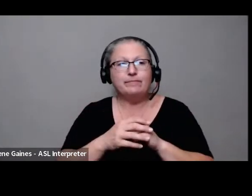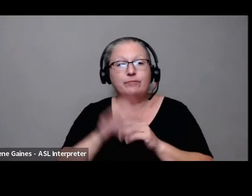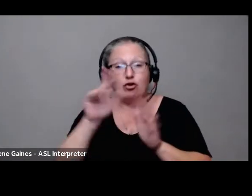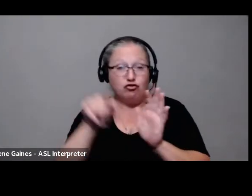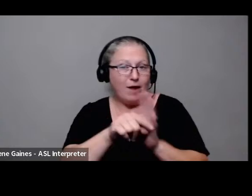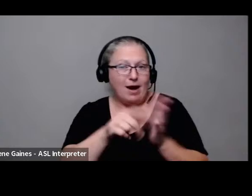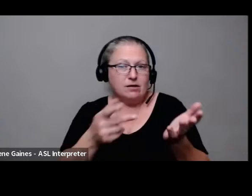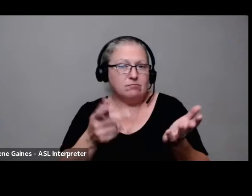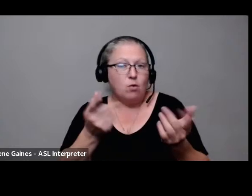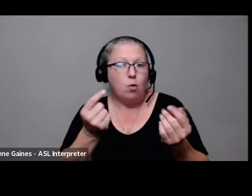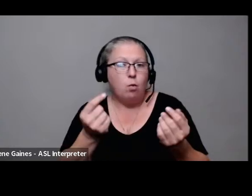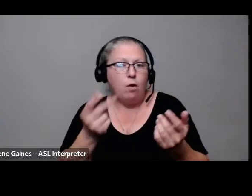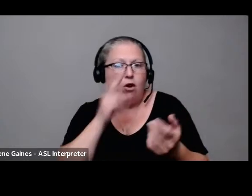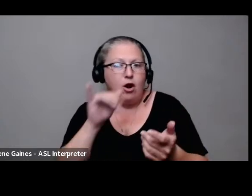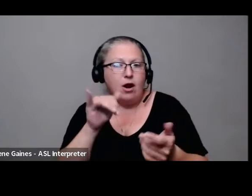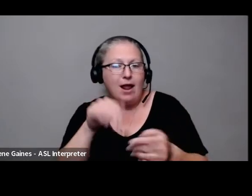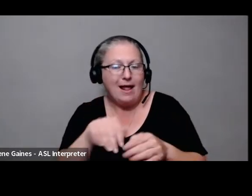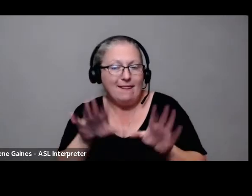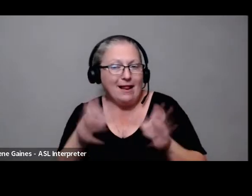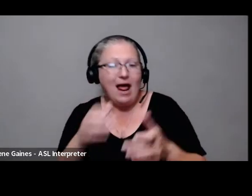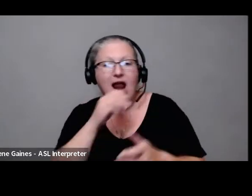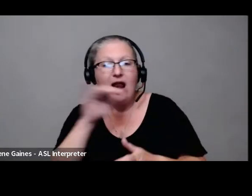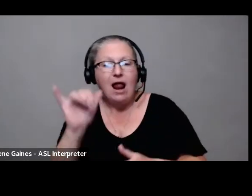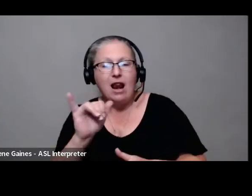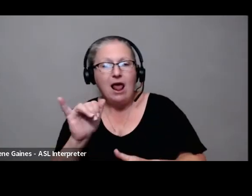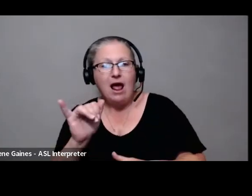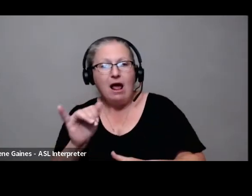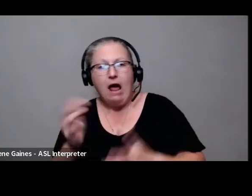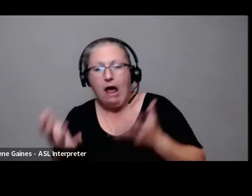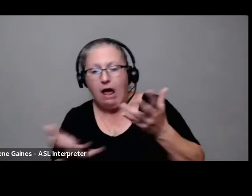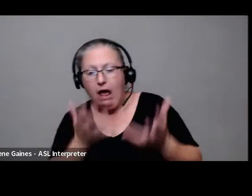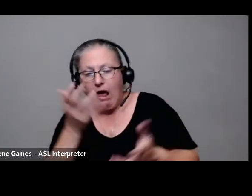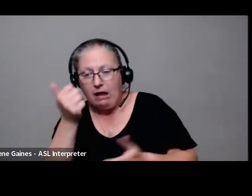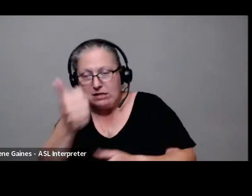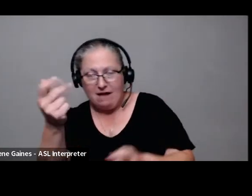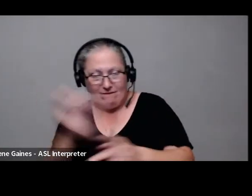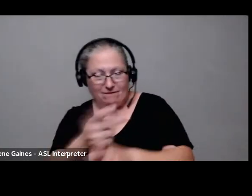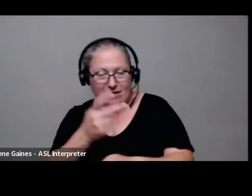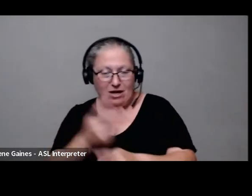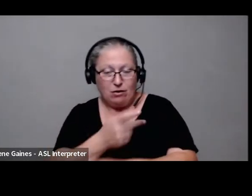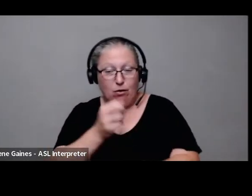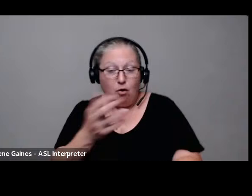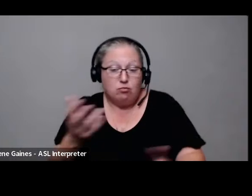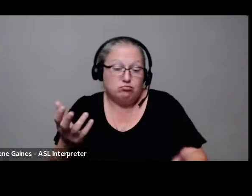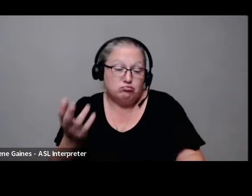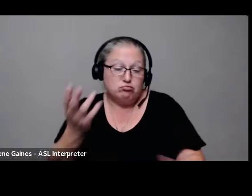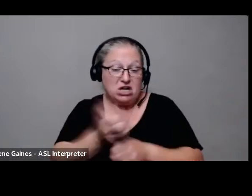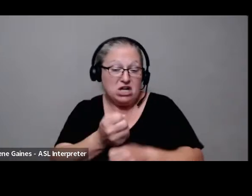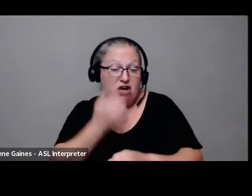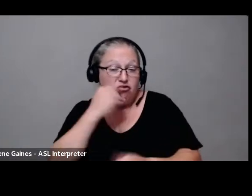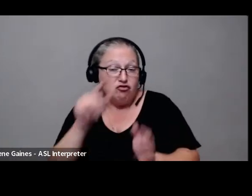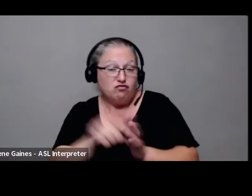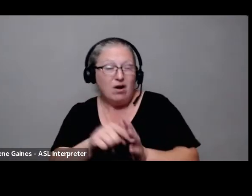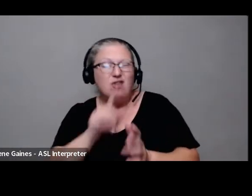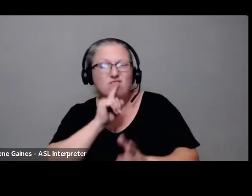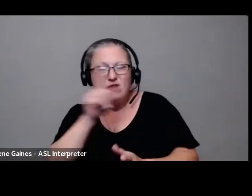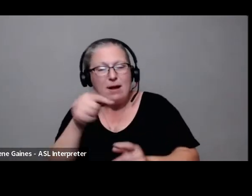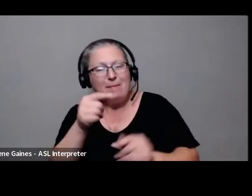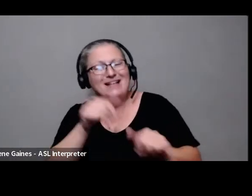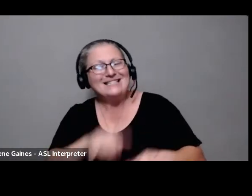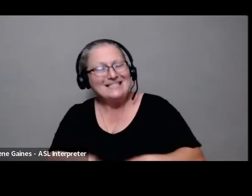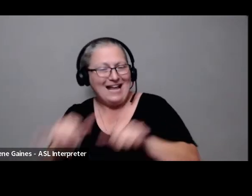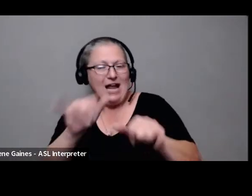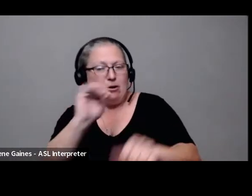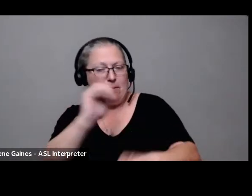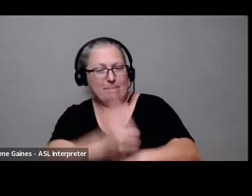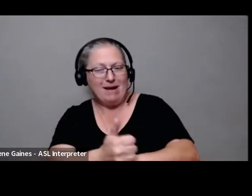grading that happens in classrooms where it's not kind of you have to kind of figure it out or you know it when you're getting a good grade. It's really associated with standards-based grading